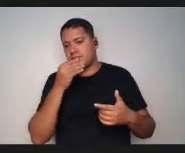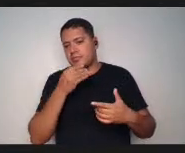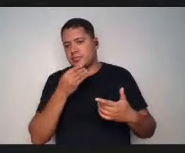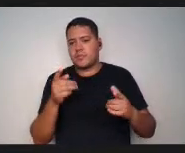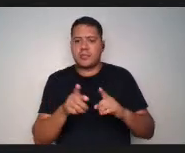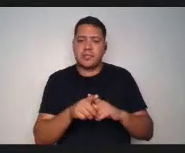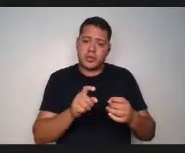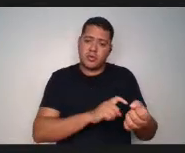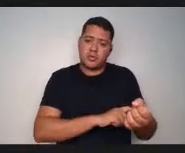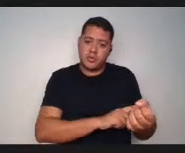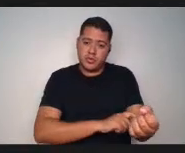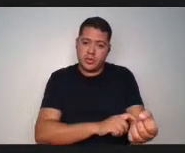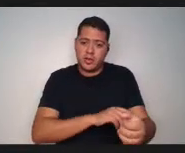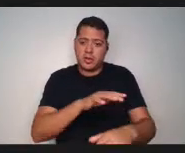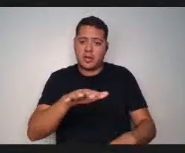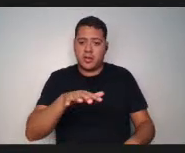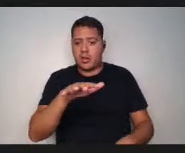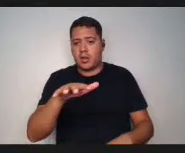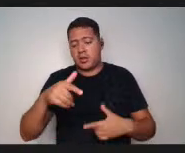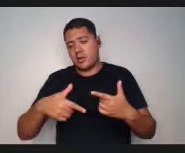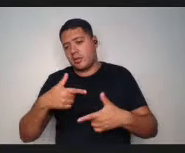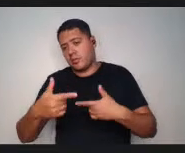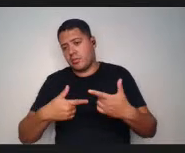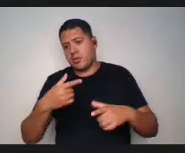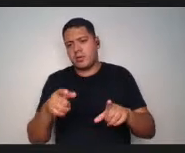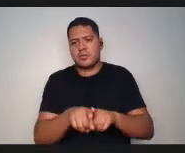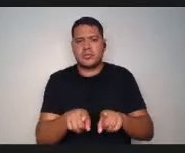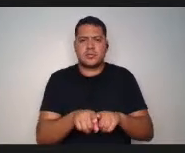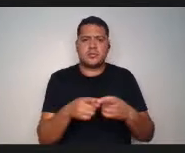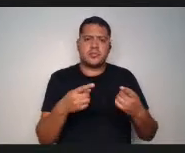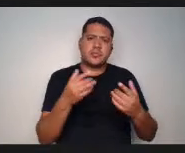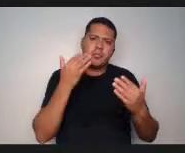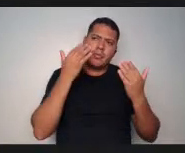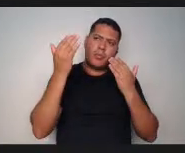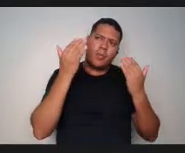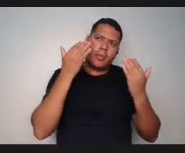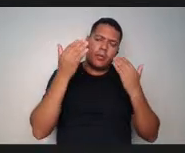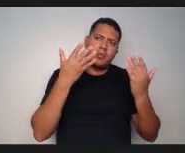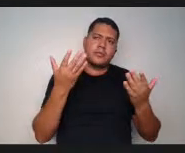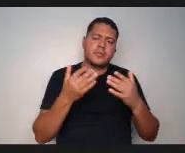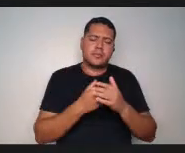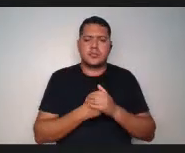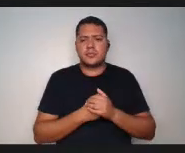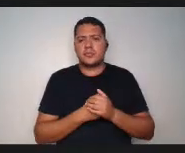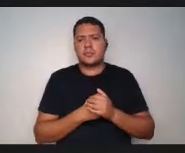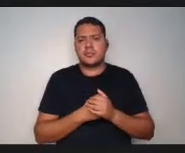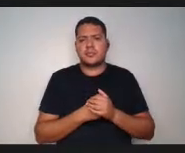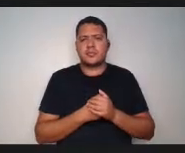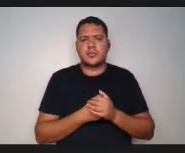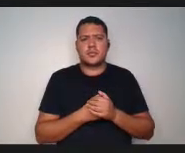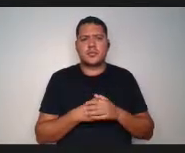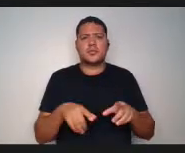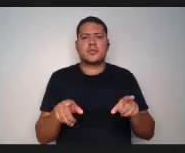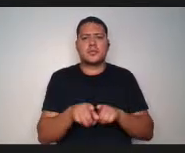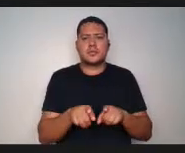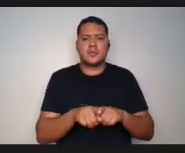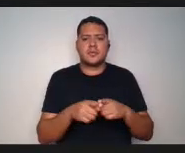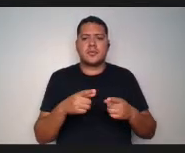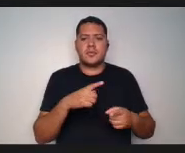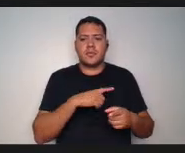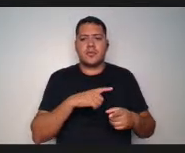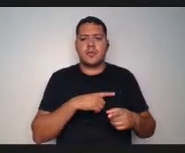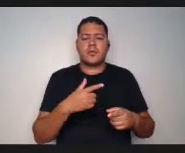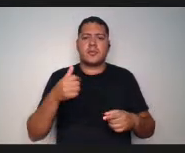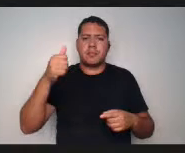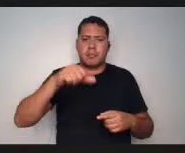must be addressed to prevent and help to prevent the global chronic disease and mental health burden in